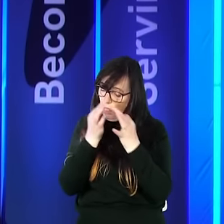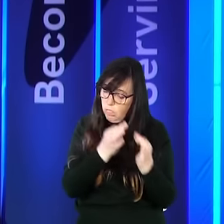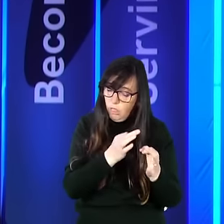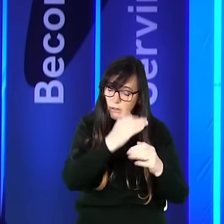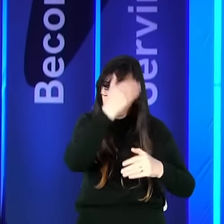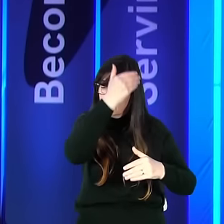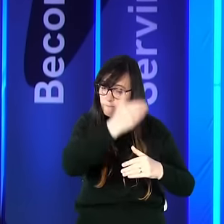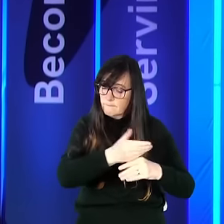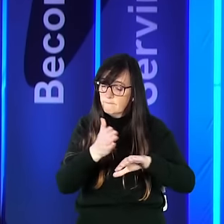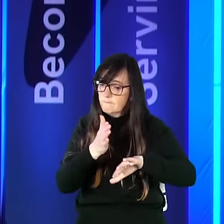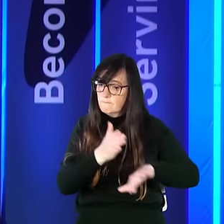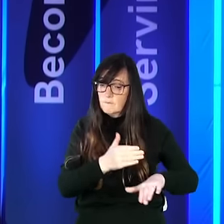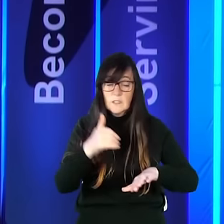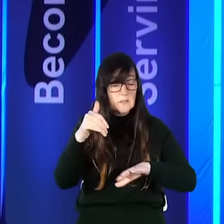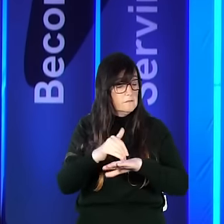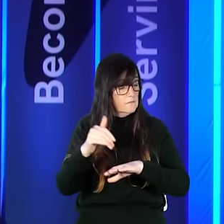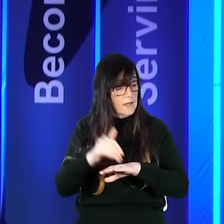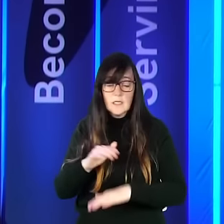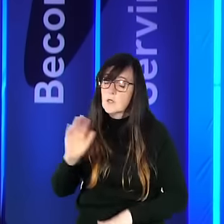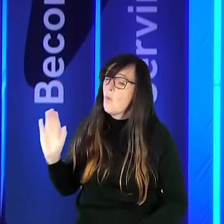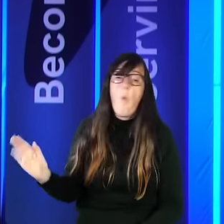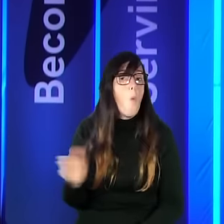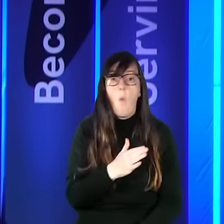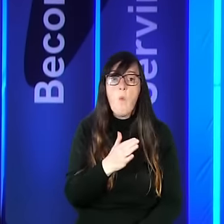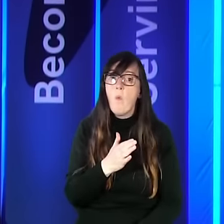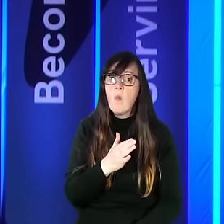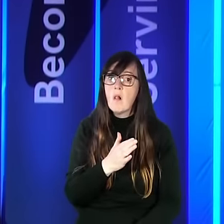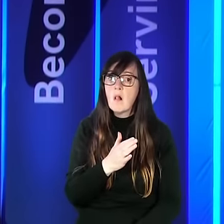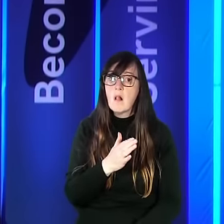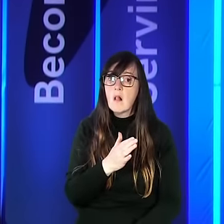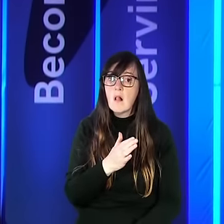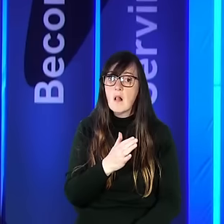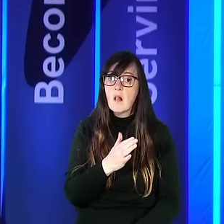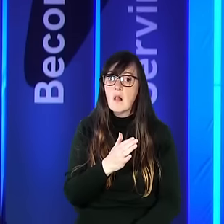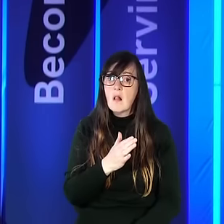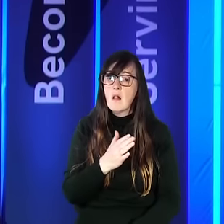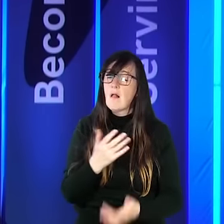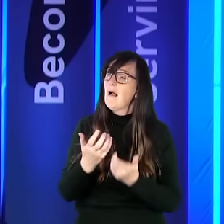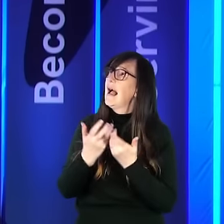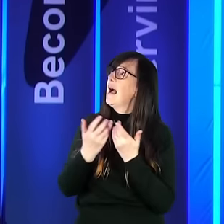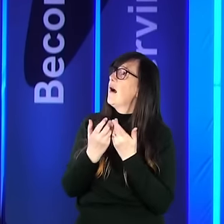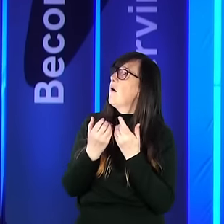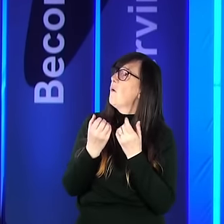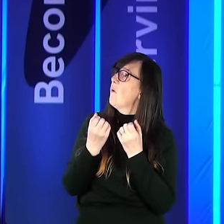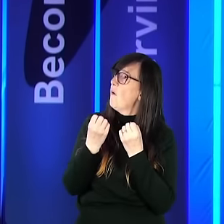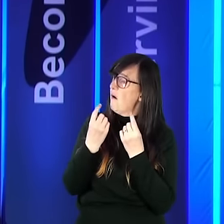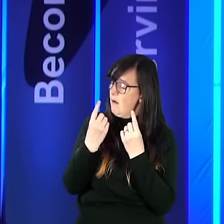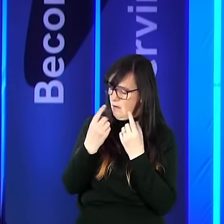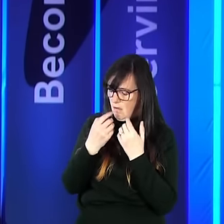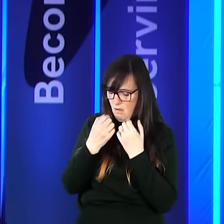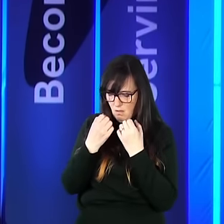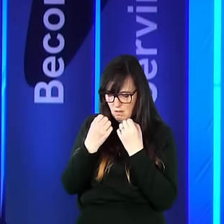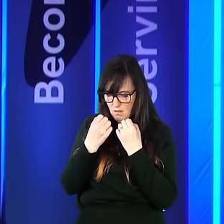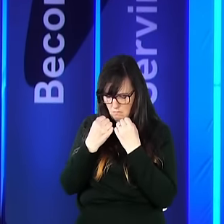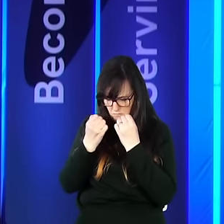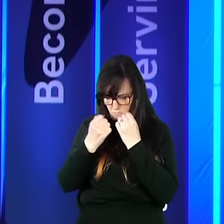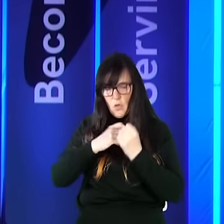sexuality. We can only understand our humanity through the lens of God's